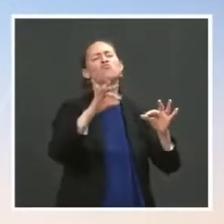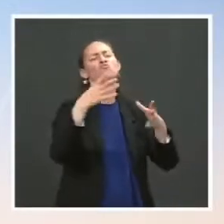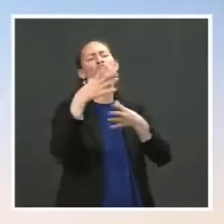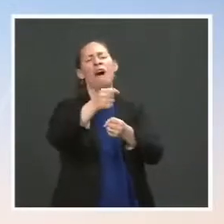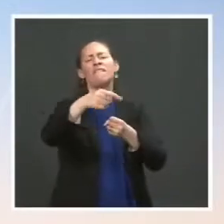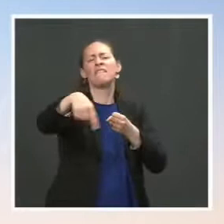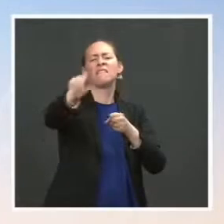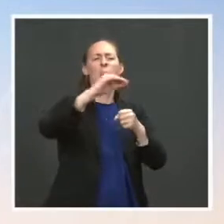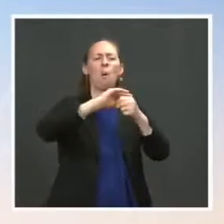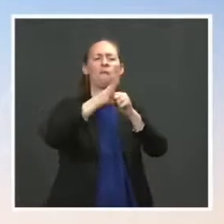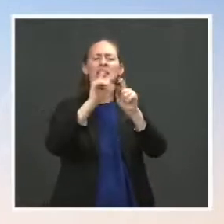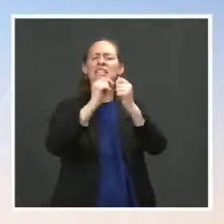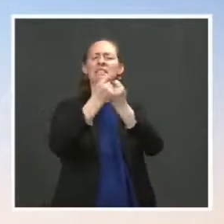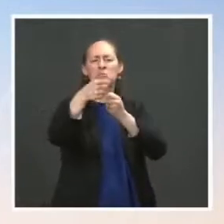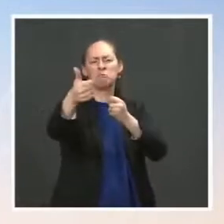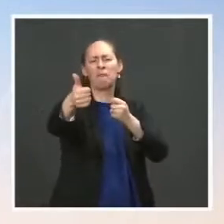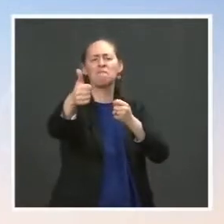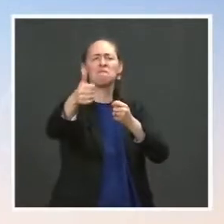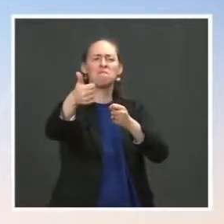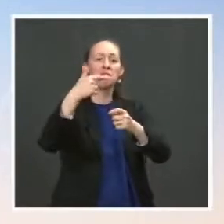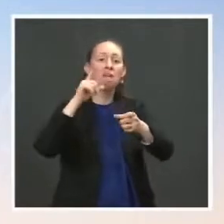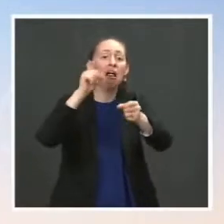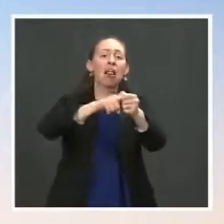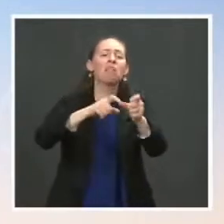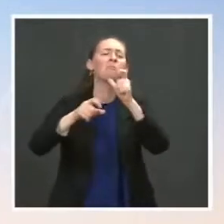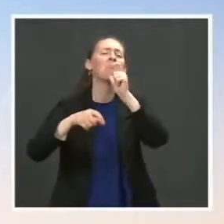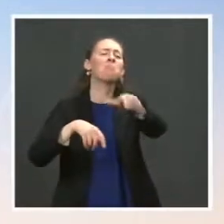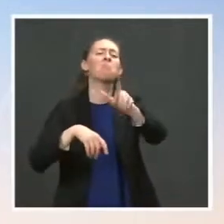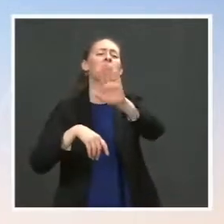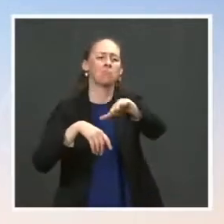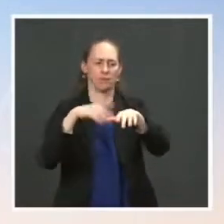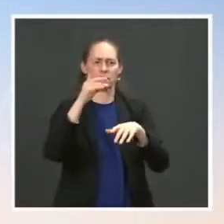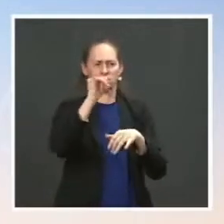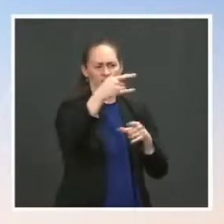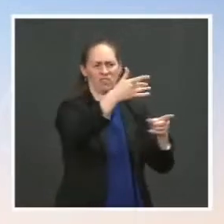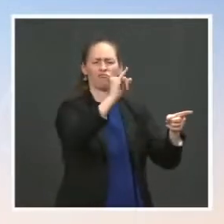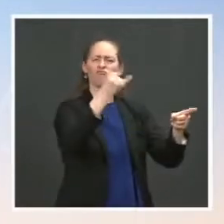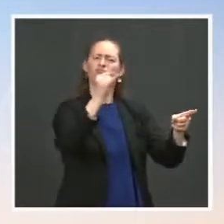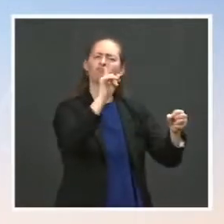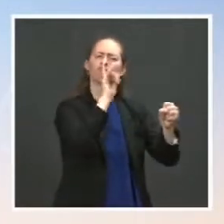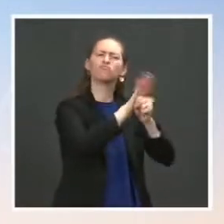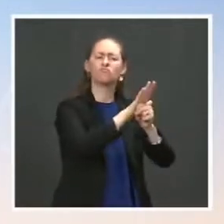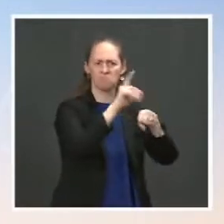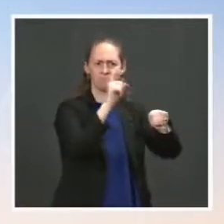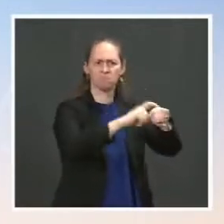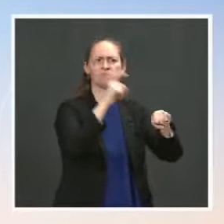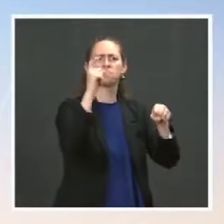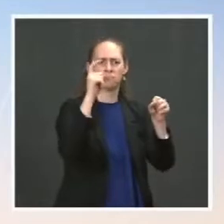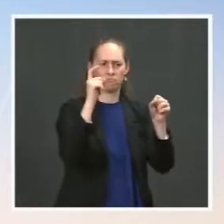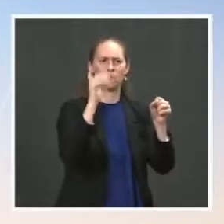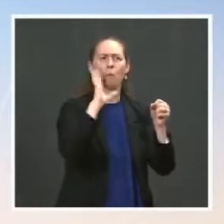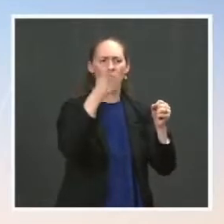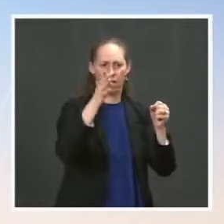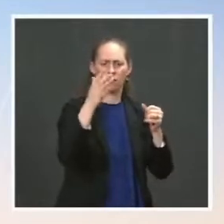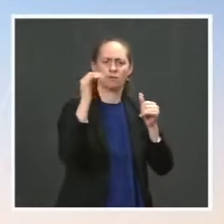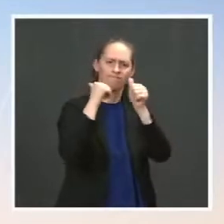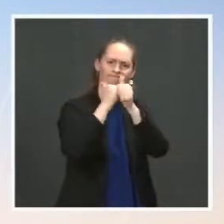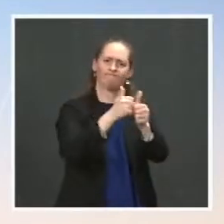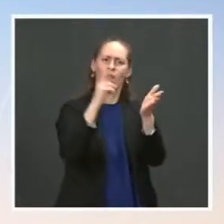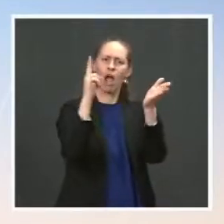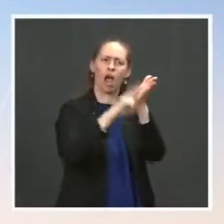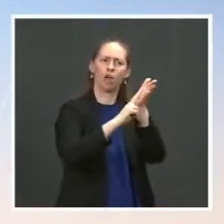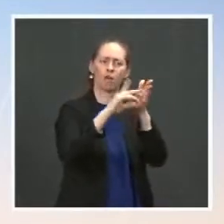been assured by Johnson & Johnson that they remain committed to meeting their contract of delivering 100 million doses by the end of May.